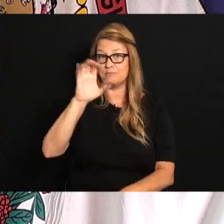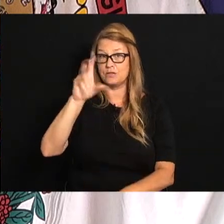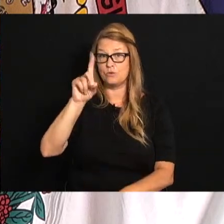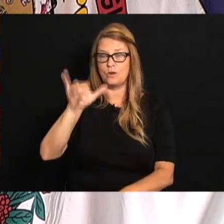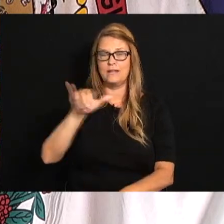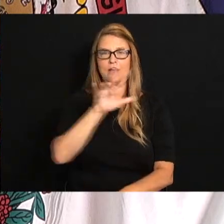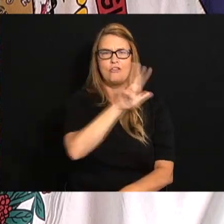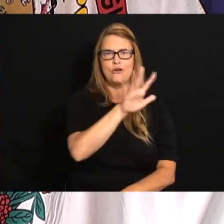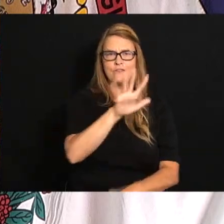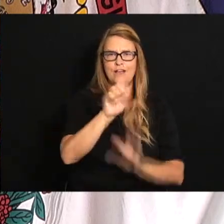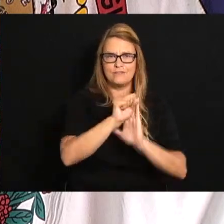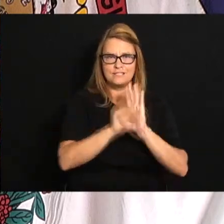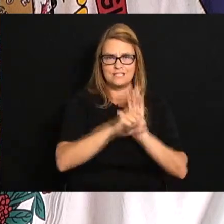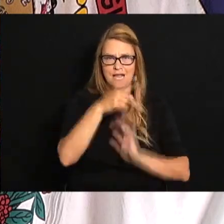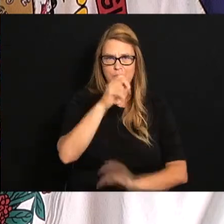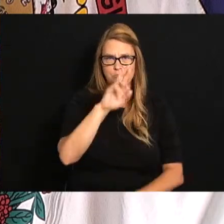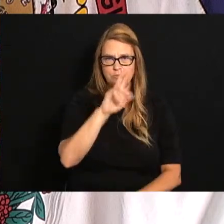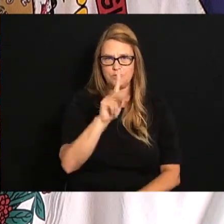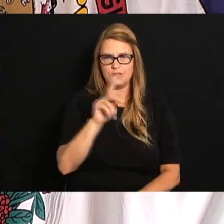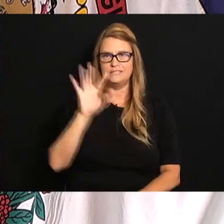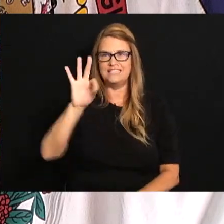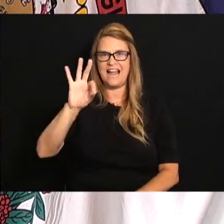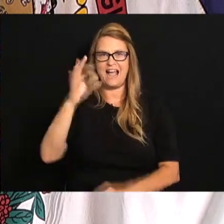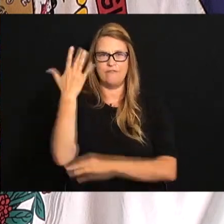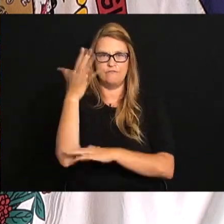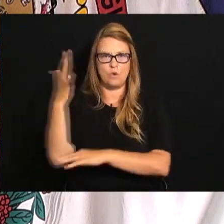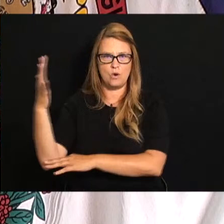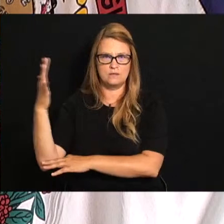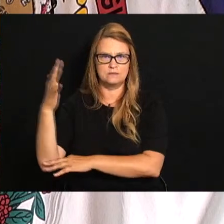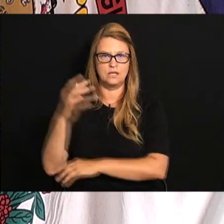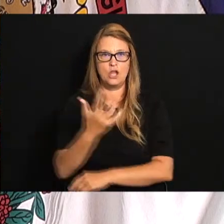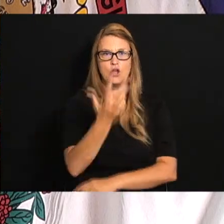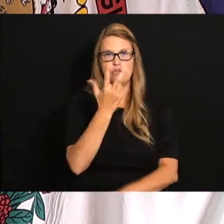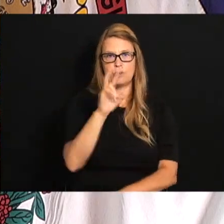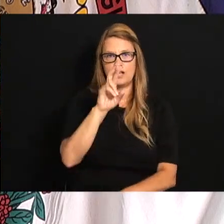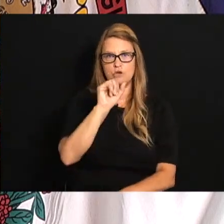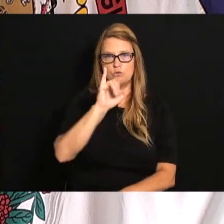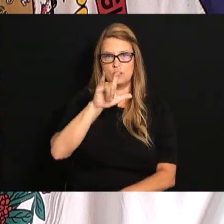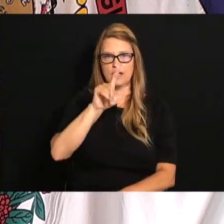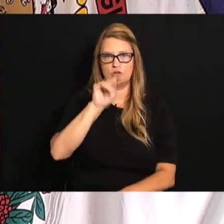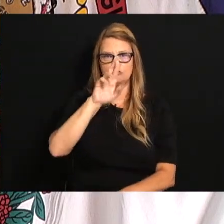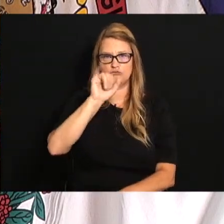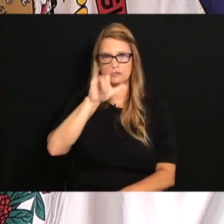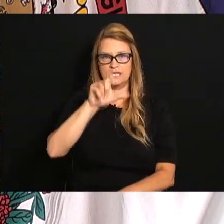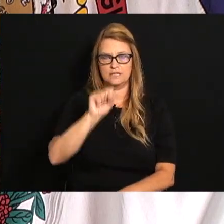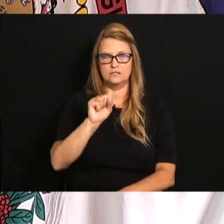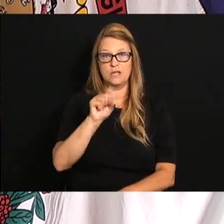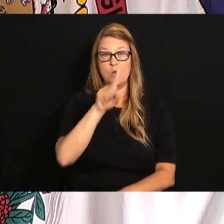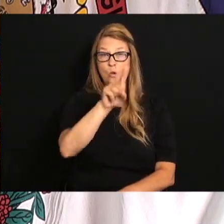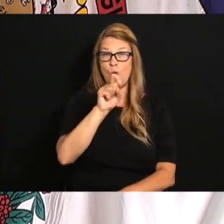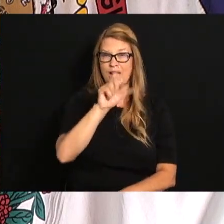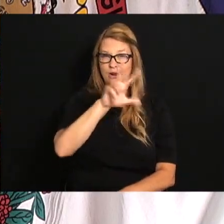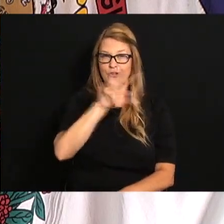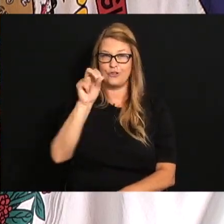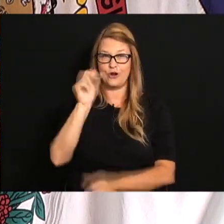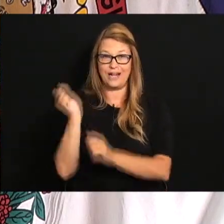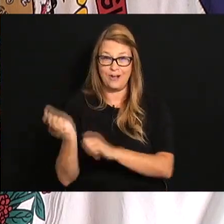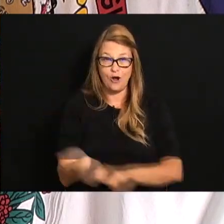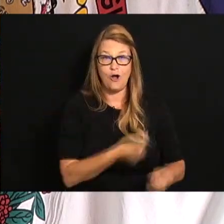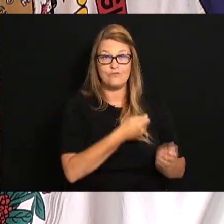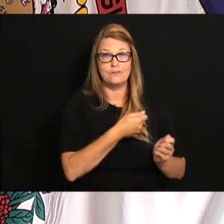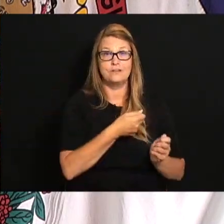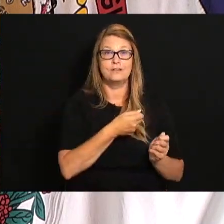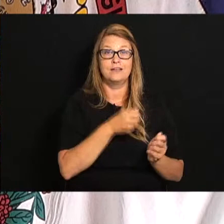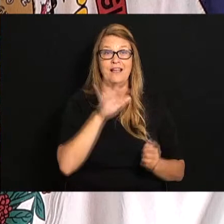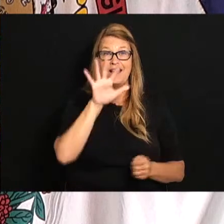parks, 9 forest and 3 rail trails, 130 golf courses, 5